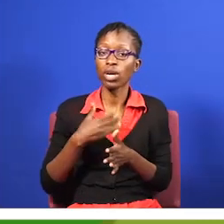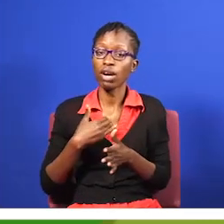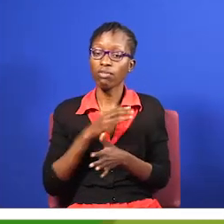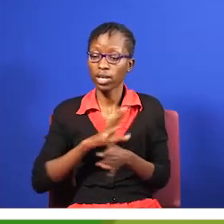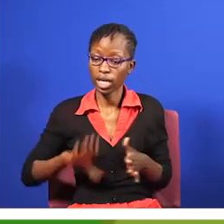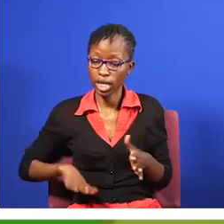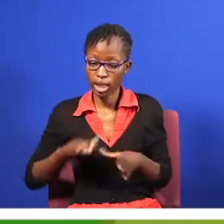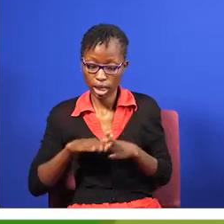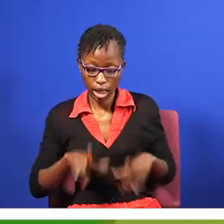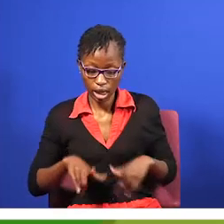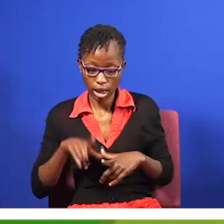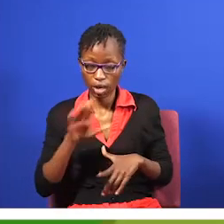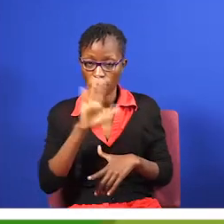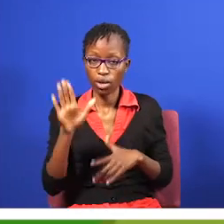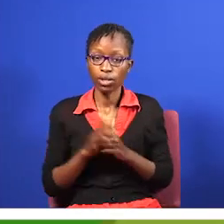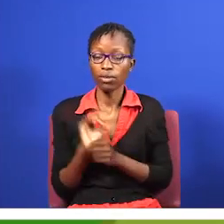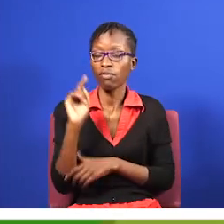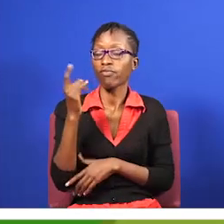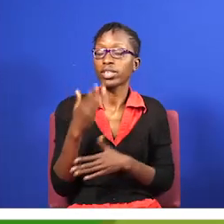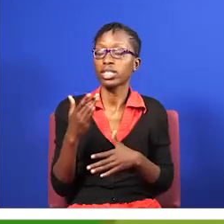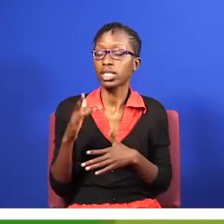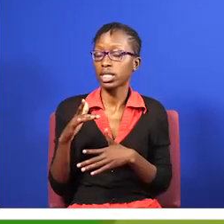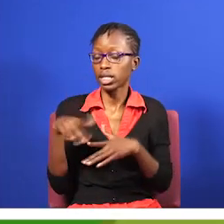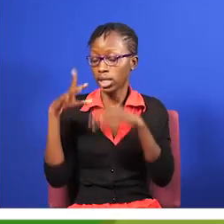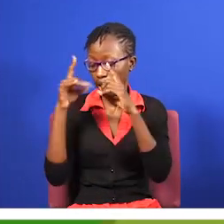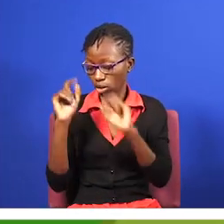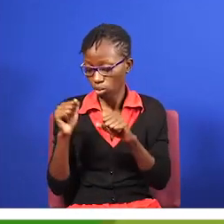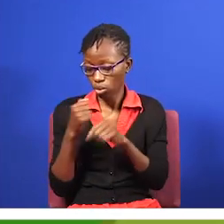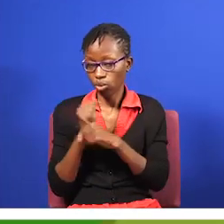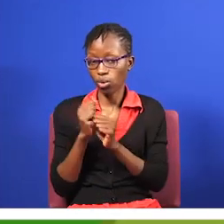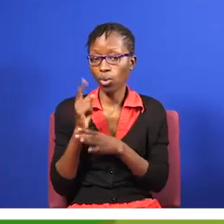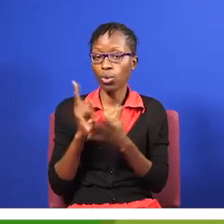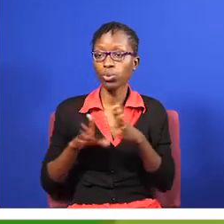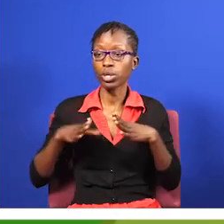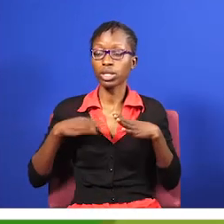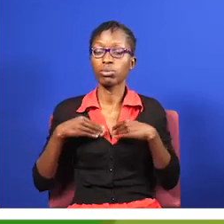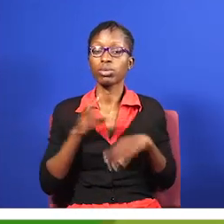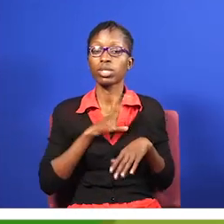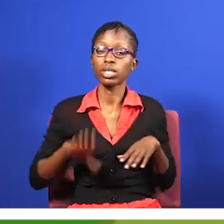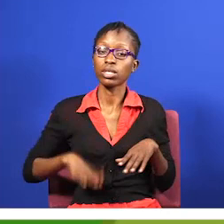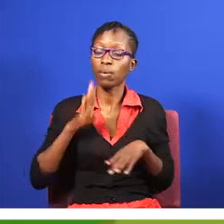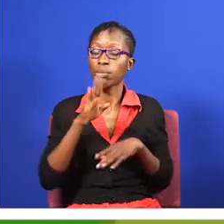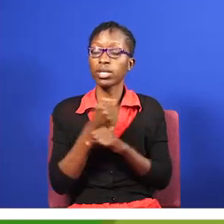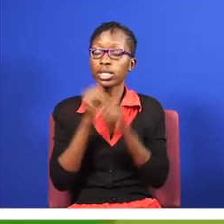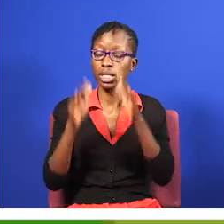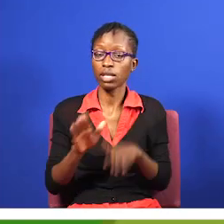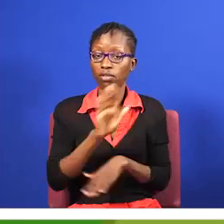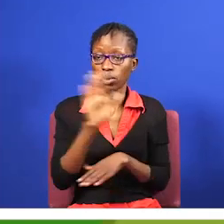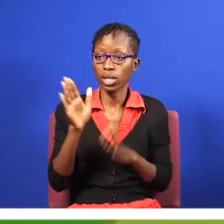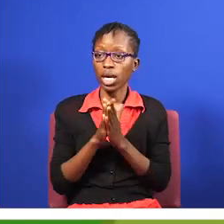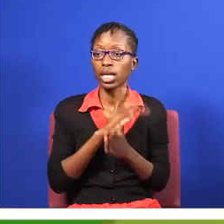have Christ in your life. So the first choice that you can make is to accept Christ to be your